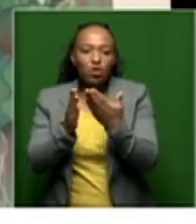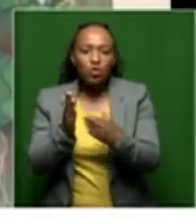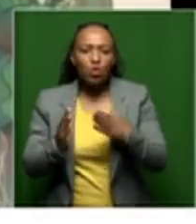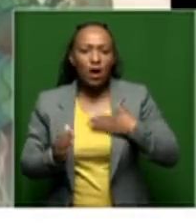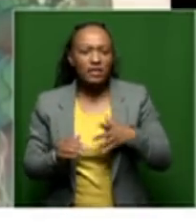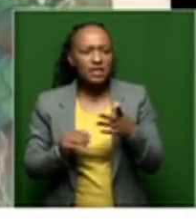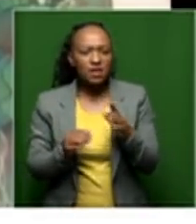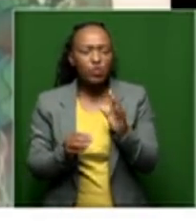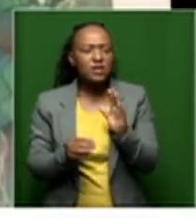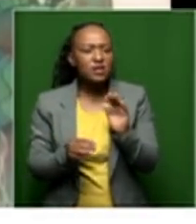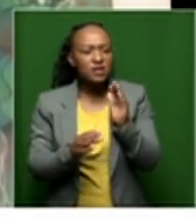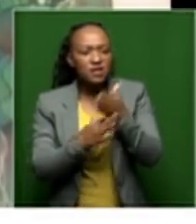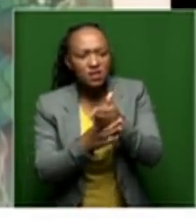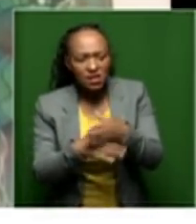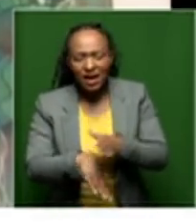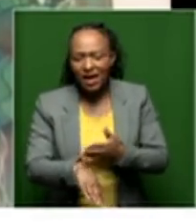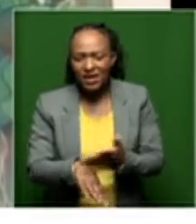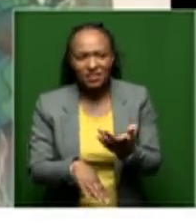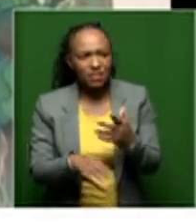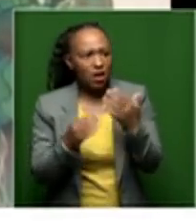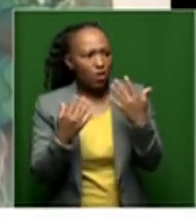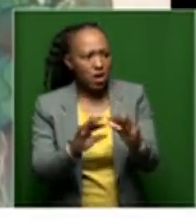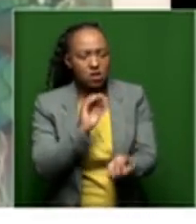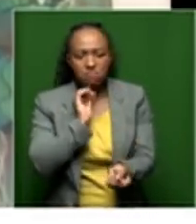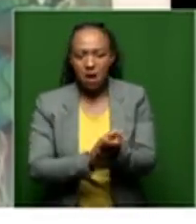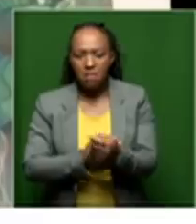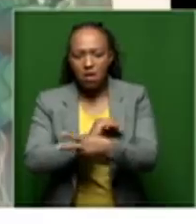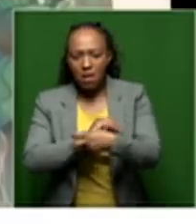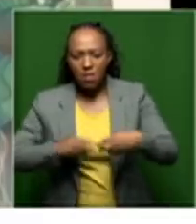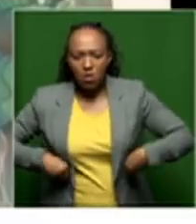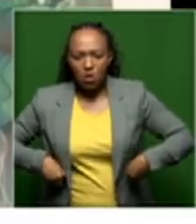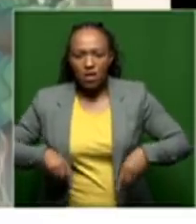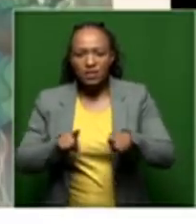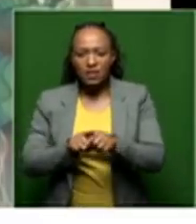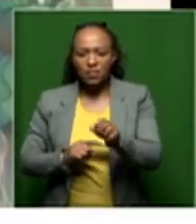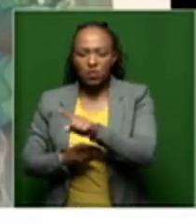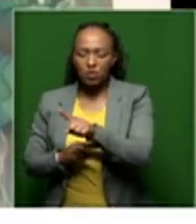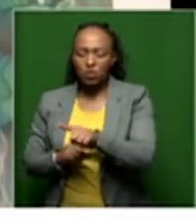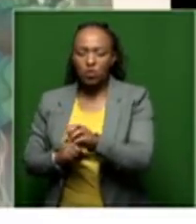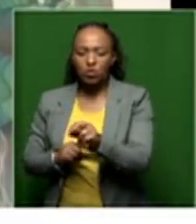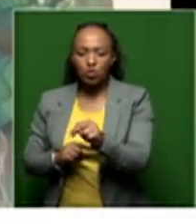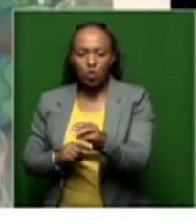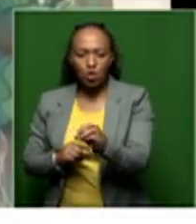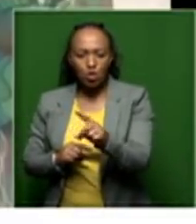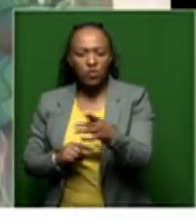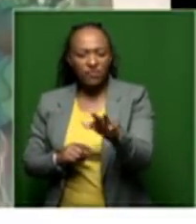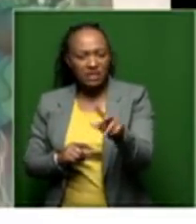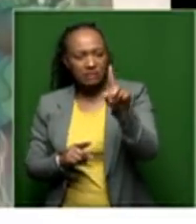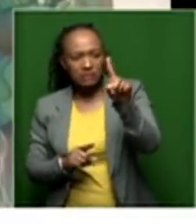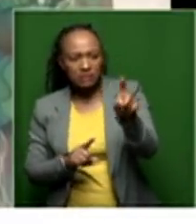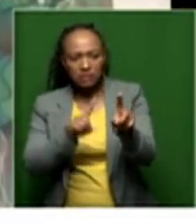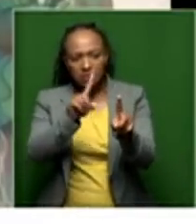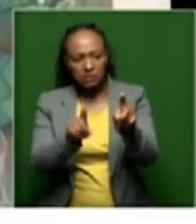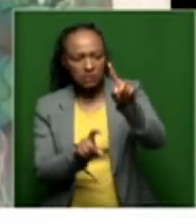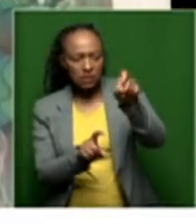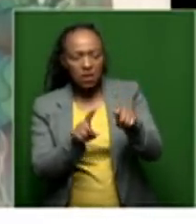or also coming in late into the oversight spaces. I think the Zondo Commission has asked serious questions. So in the final